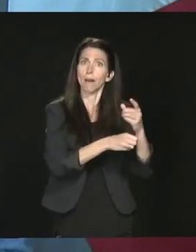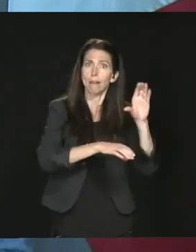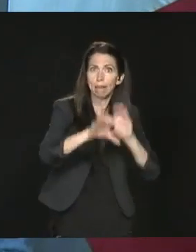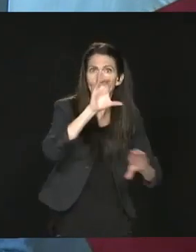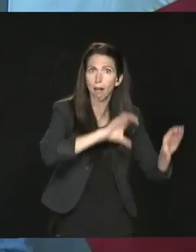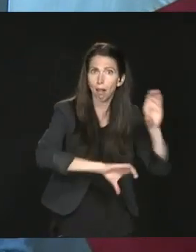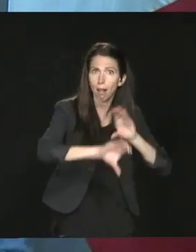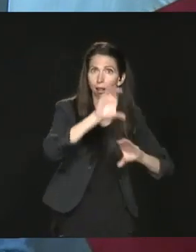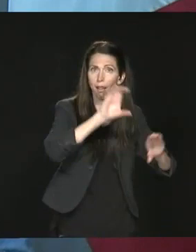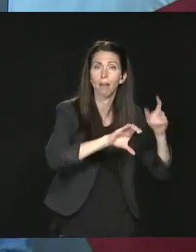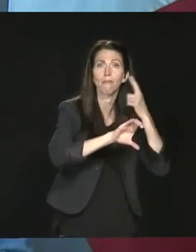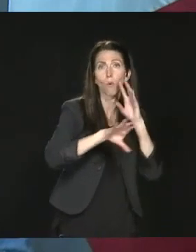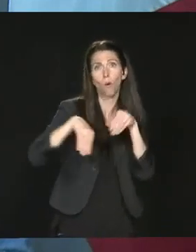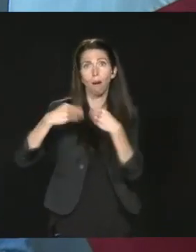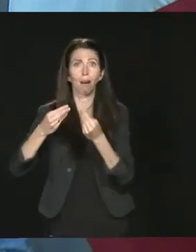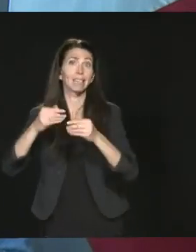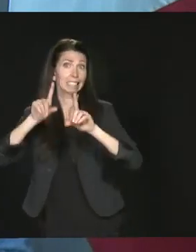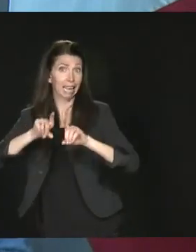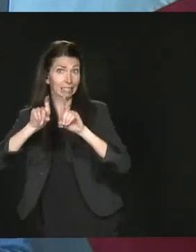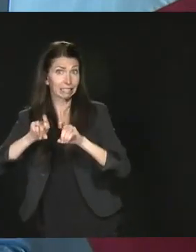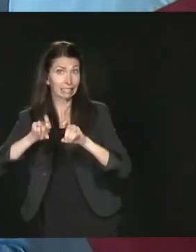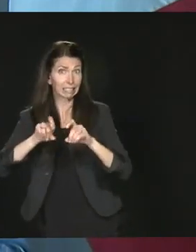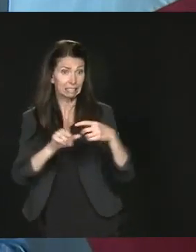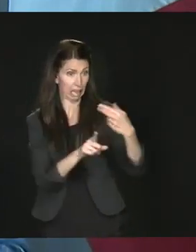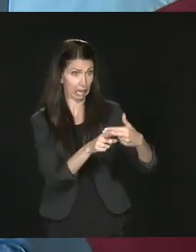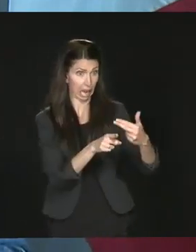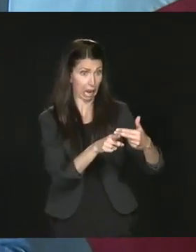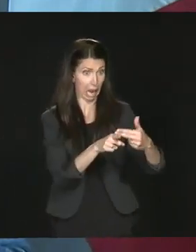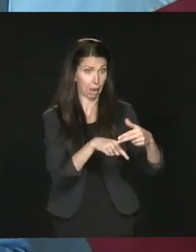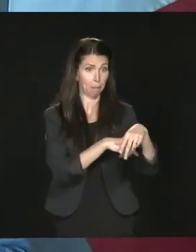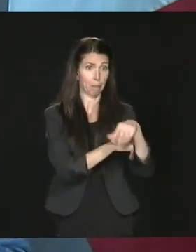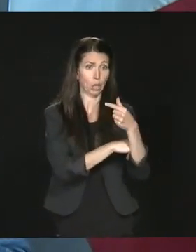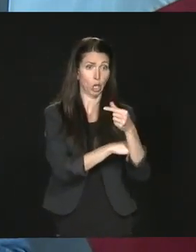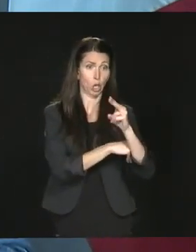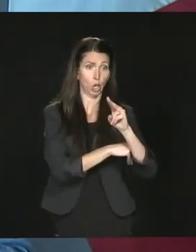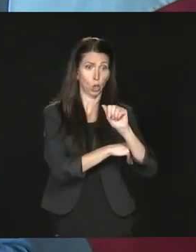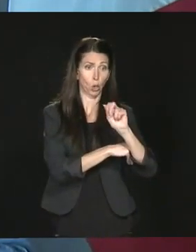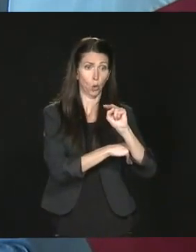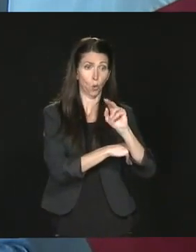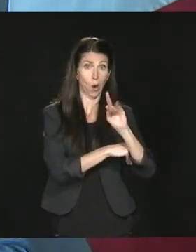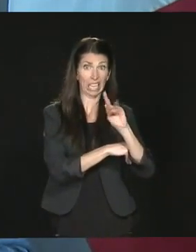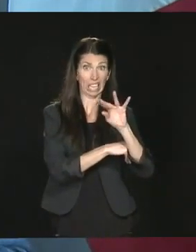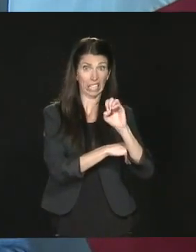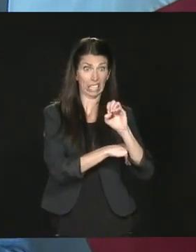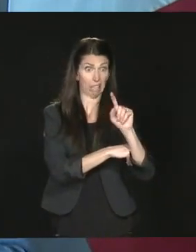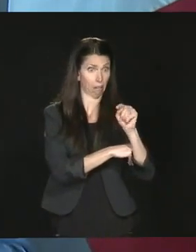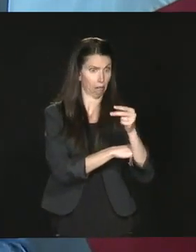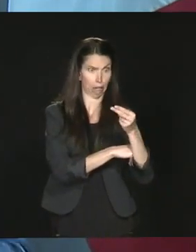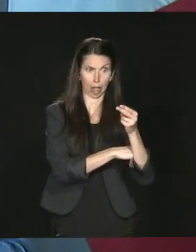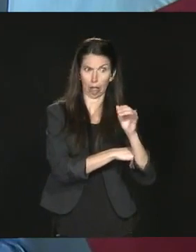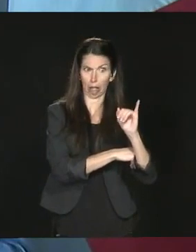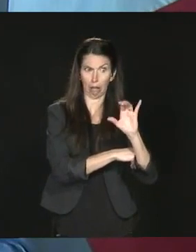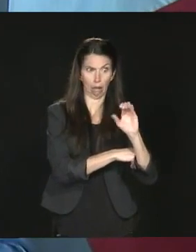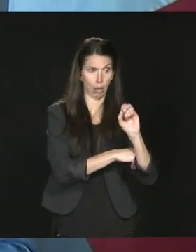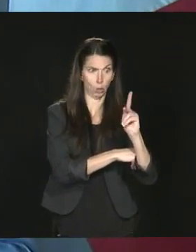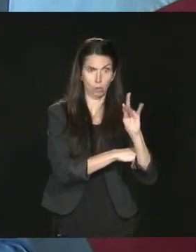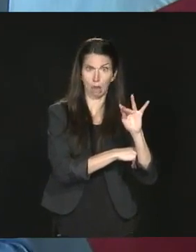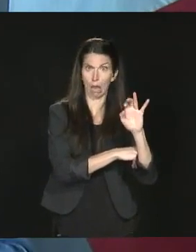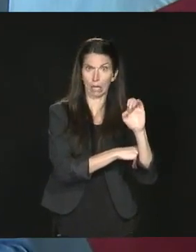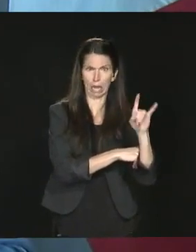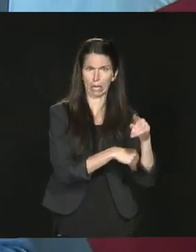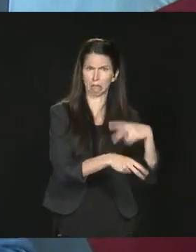Guanidine, thiocyanate, is neither easy to pronounce nor easy to produce. Nous devons